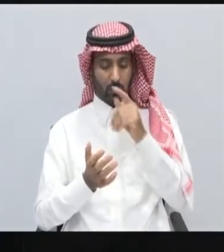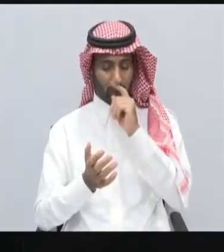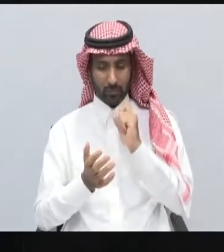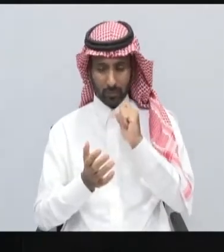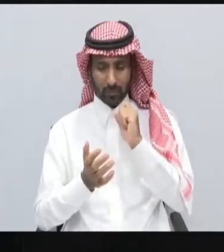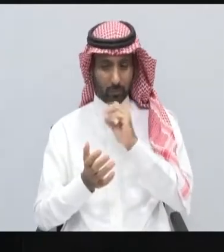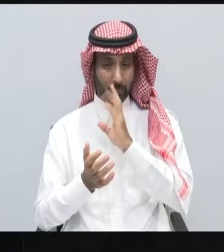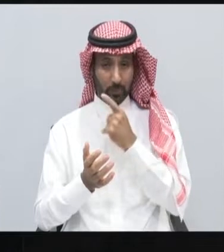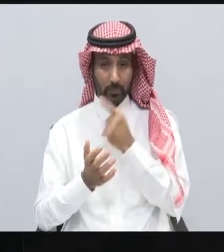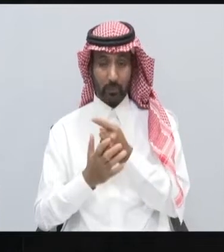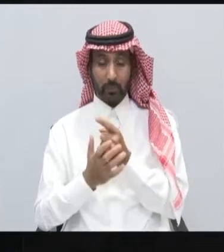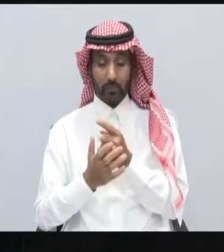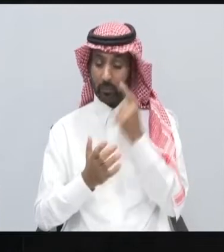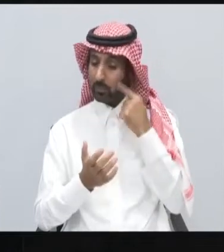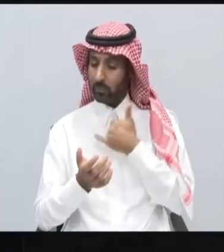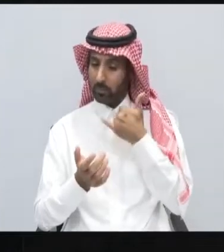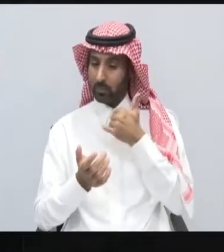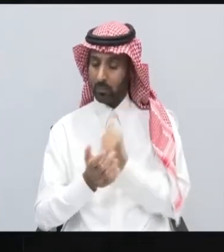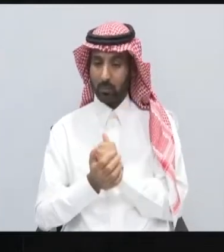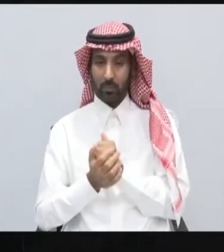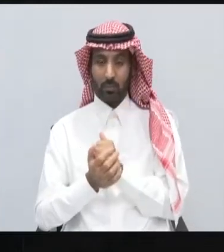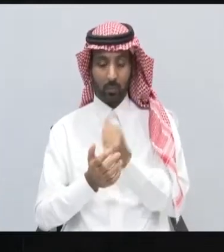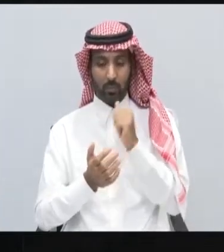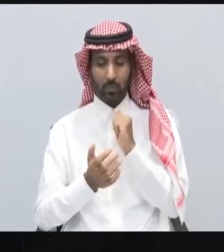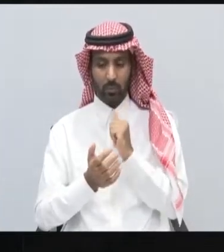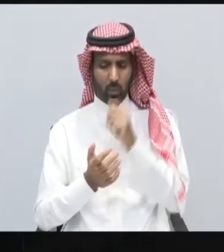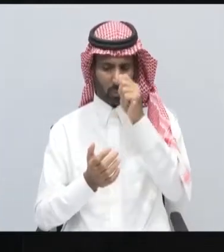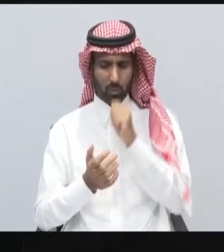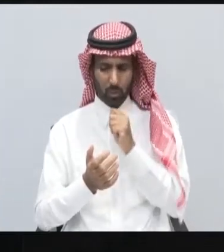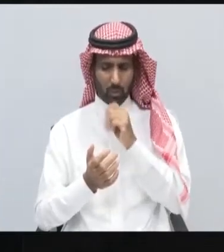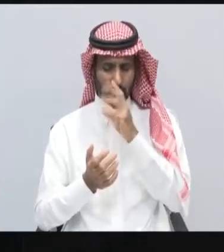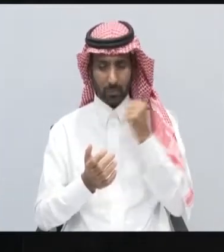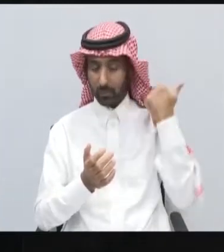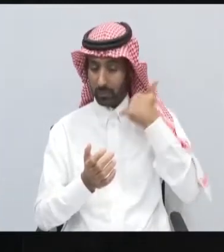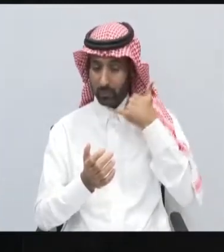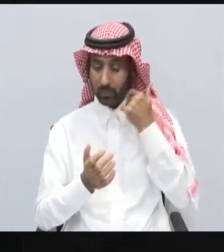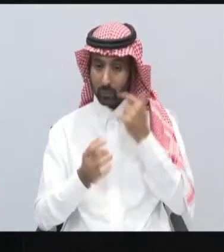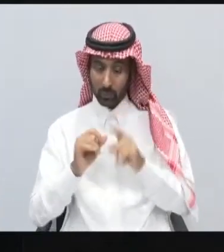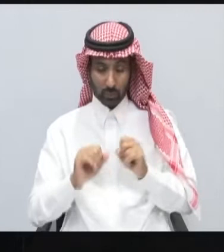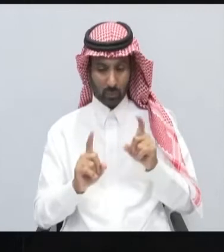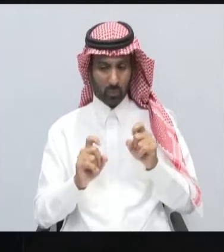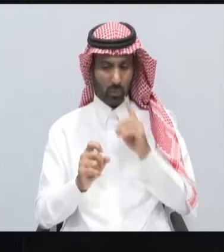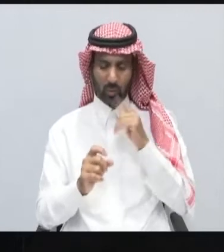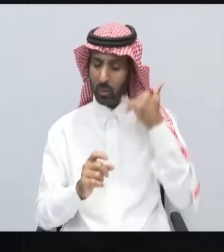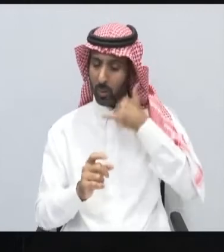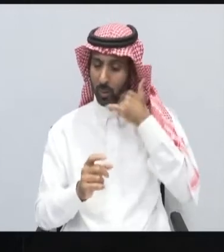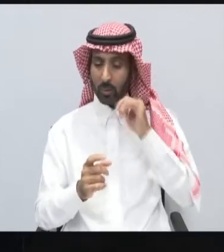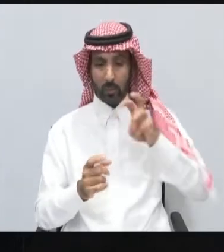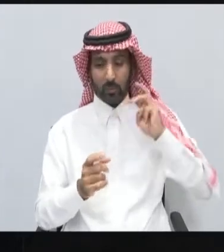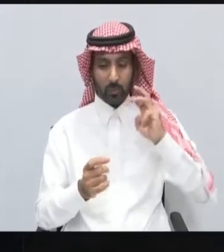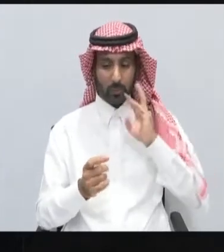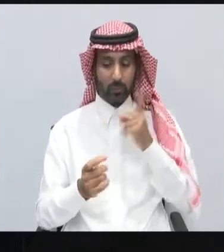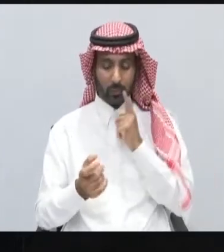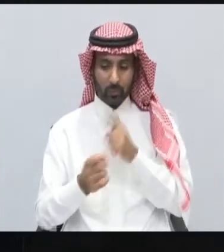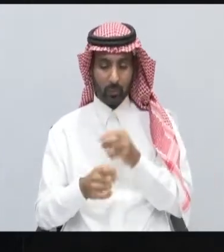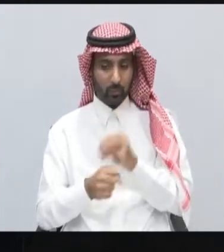for example, if you want to complain about your phone or your internet, you can call the company that provides